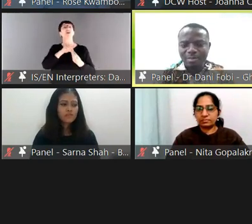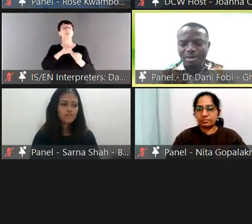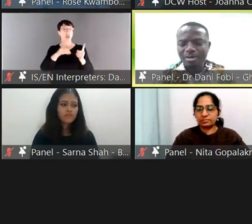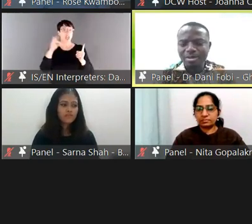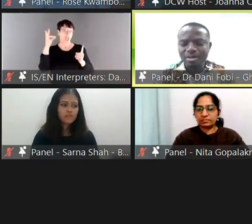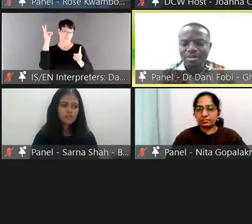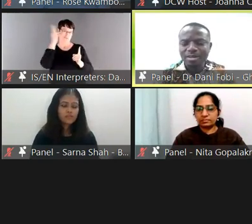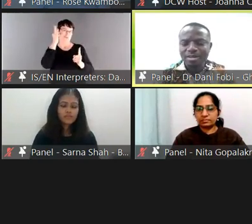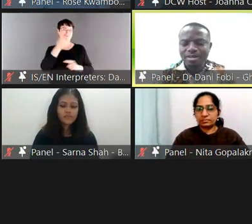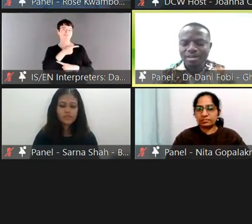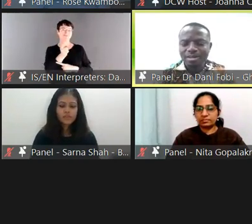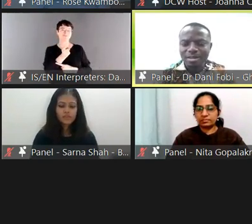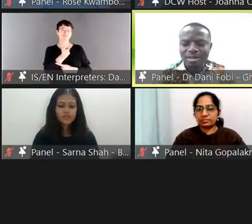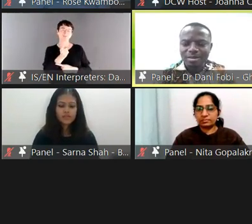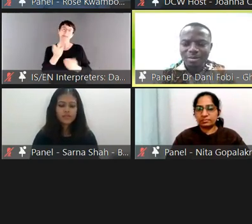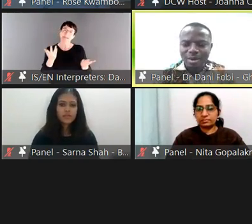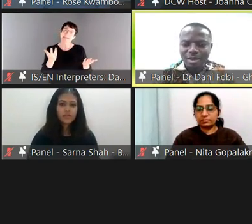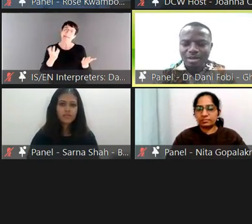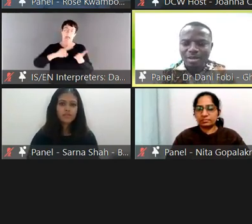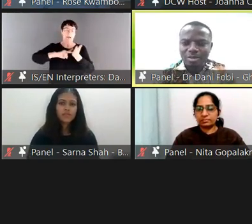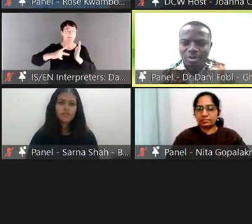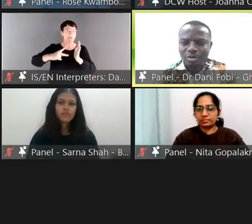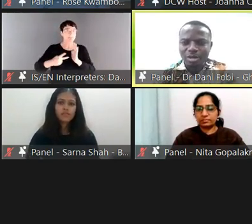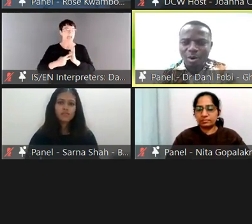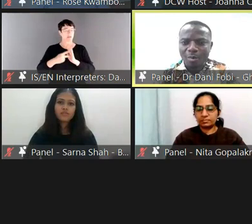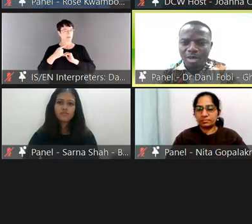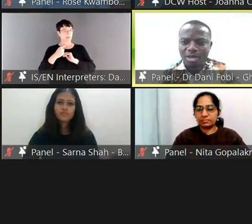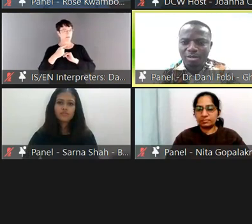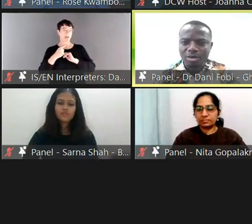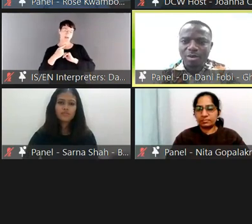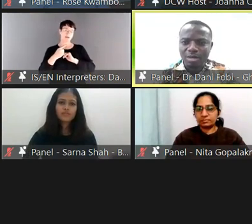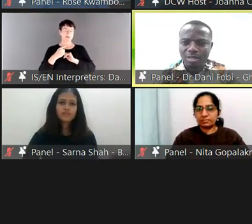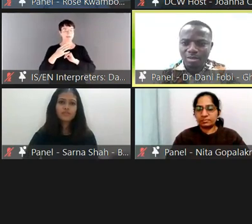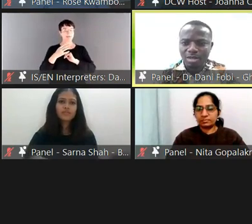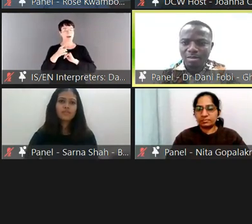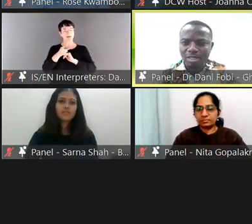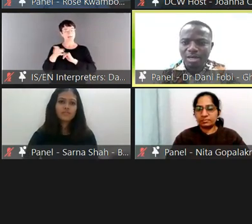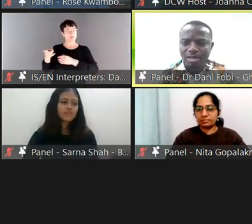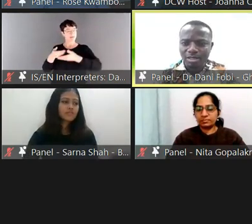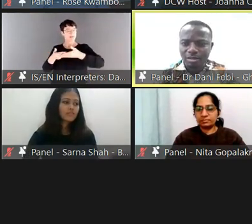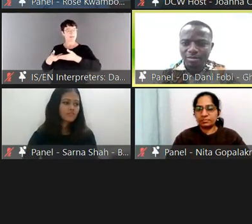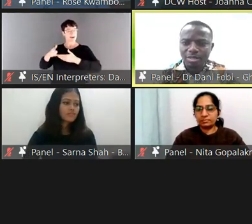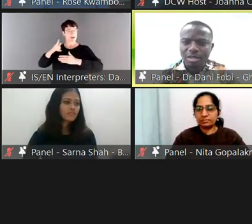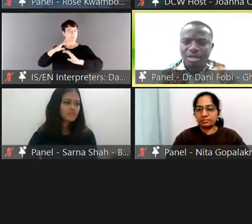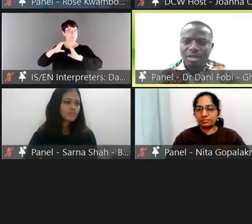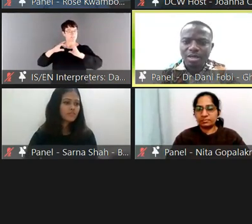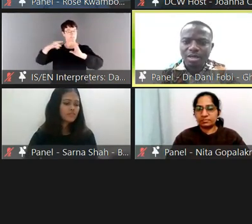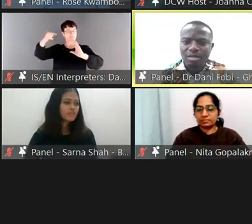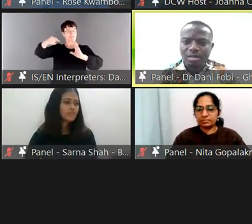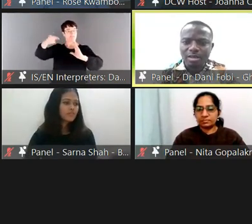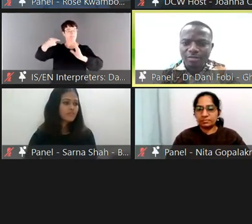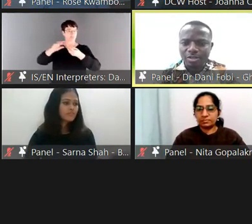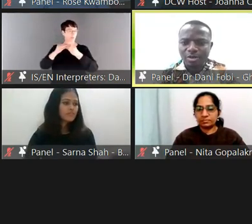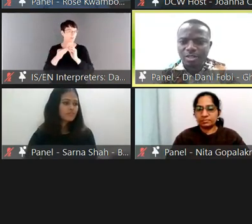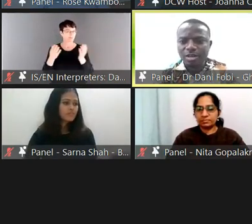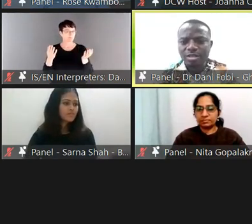this happened, the way the children communicate through language becomes challenging, and